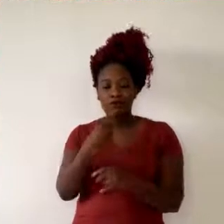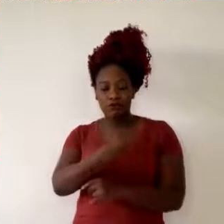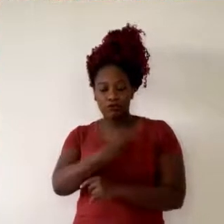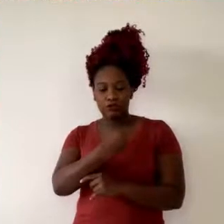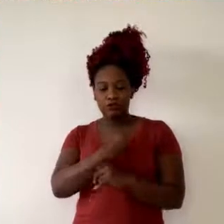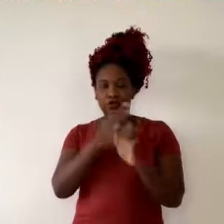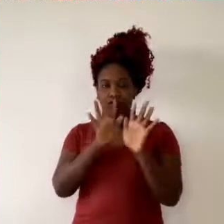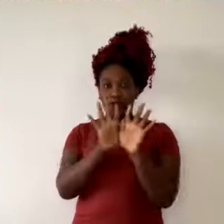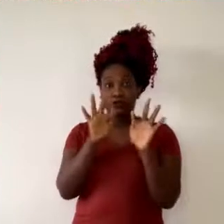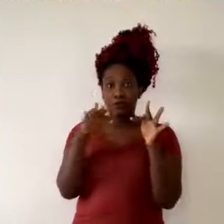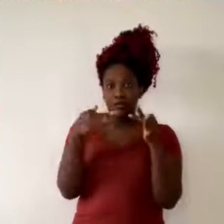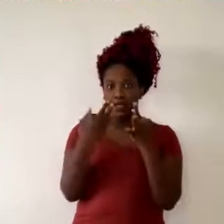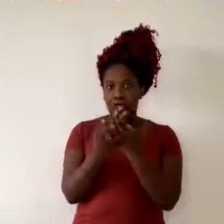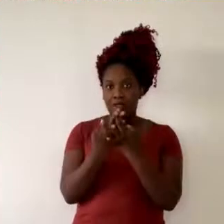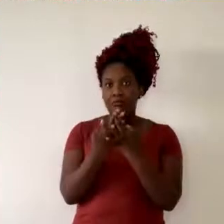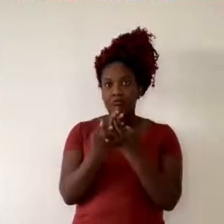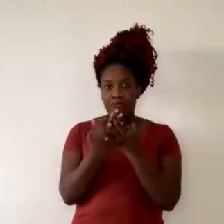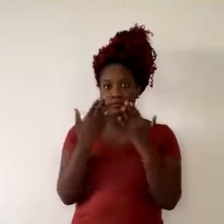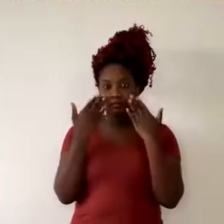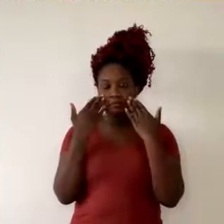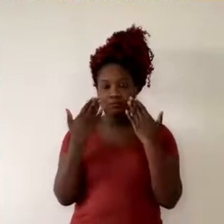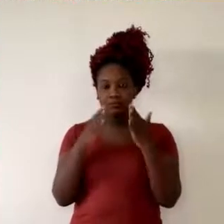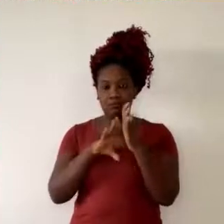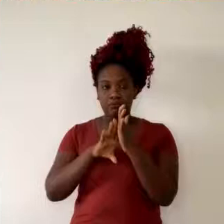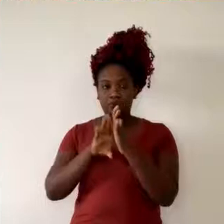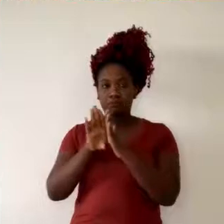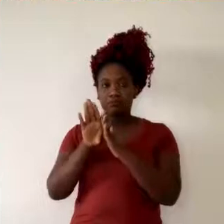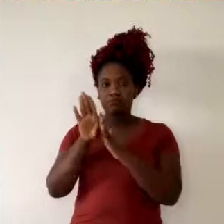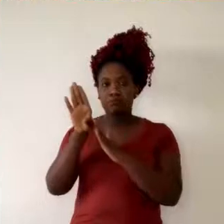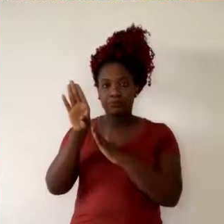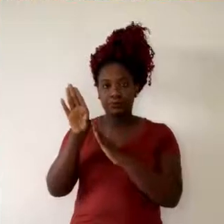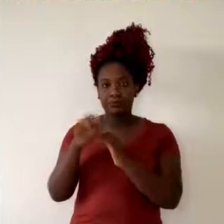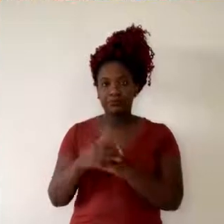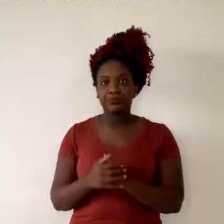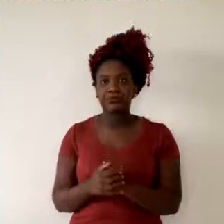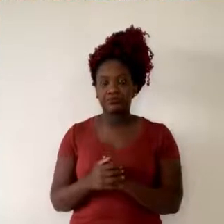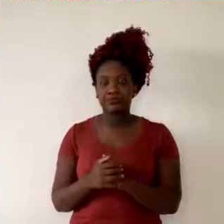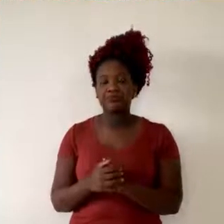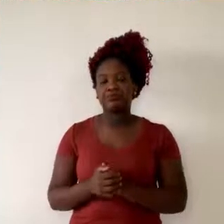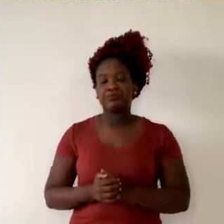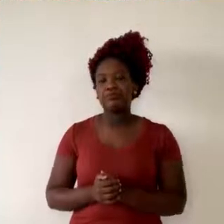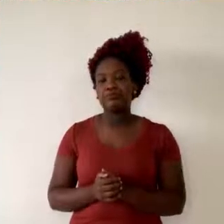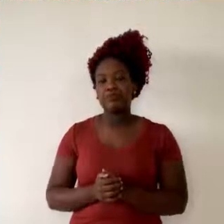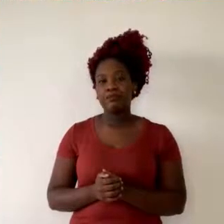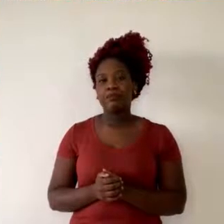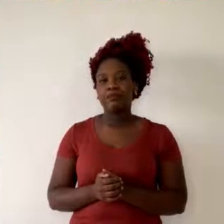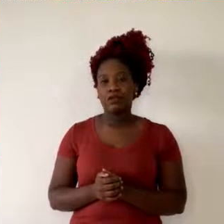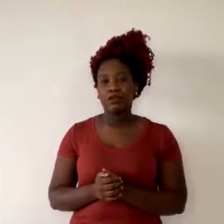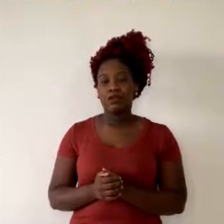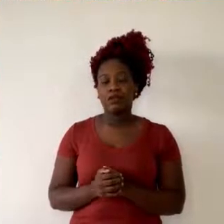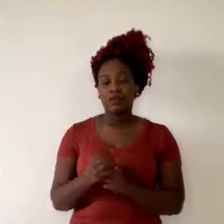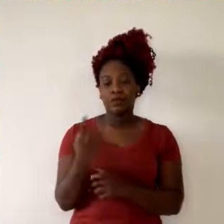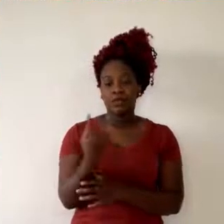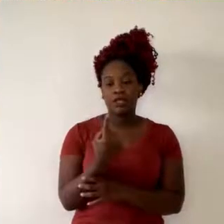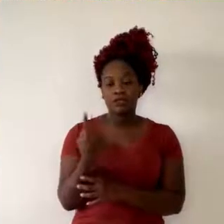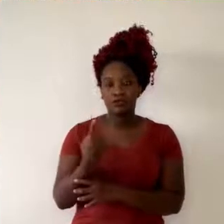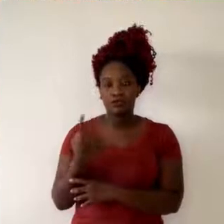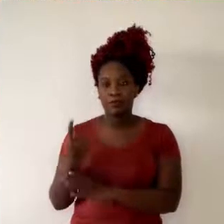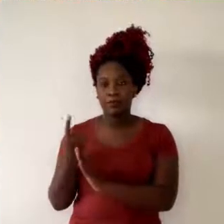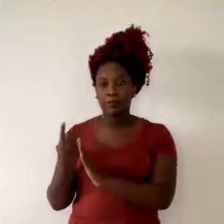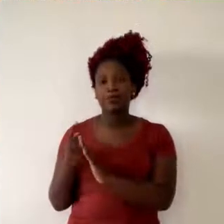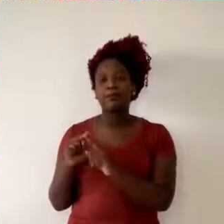violence obviously has increased within the pandemic and